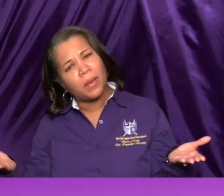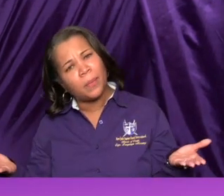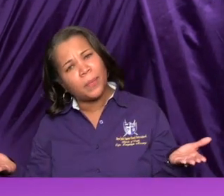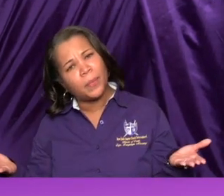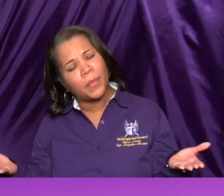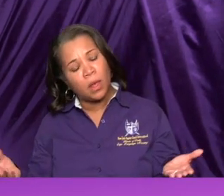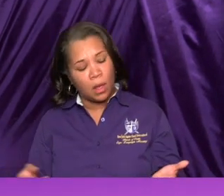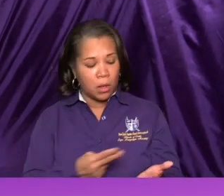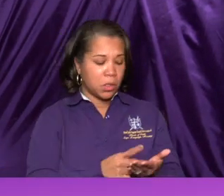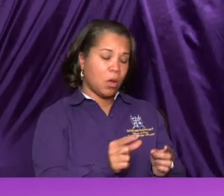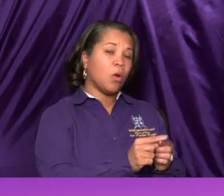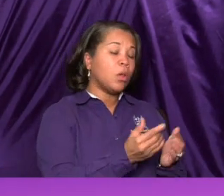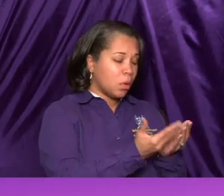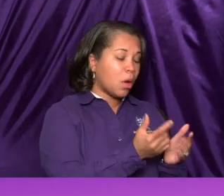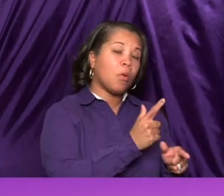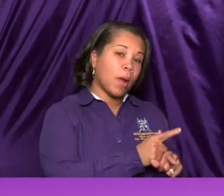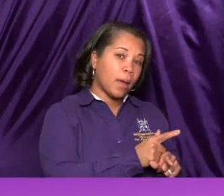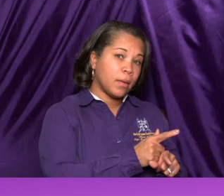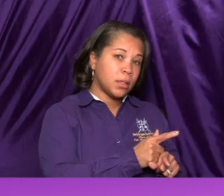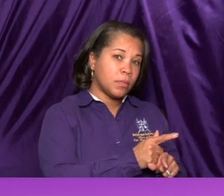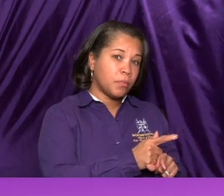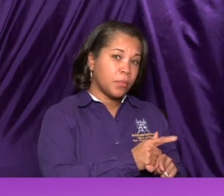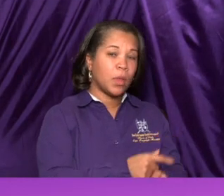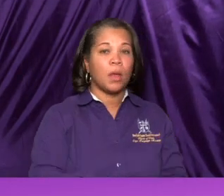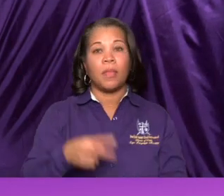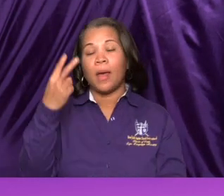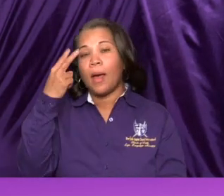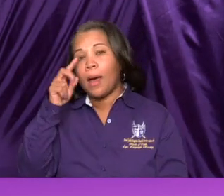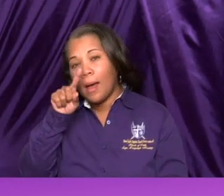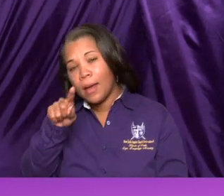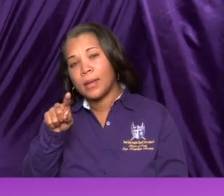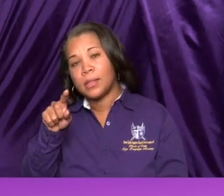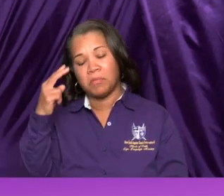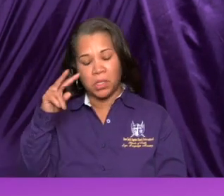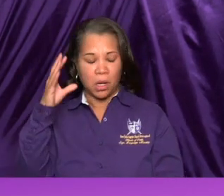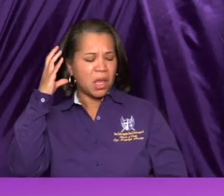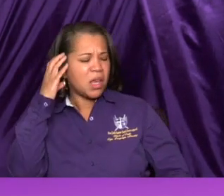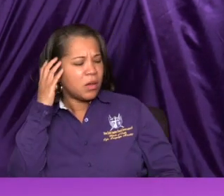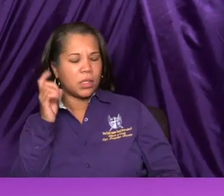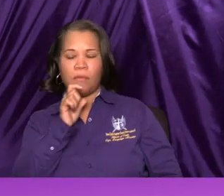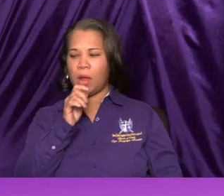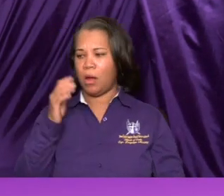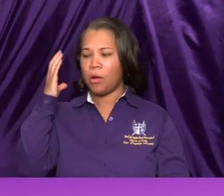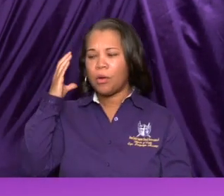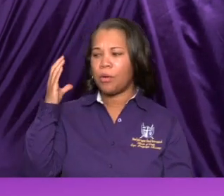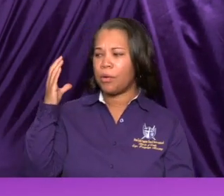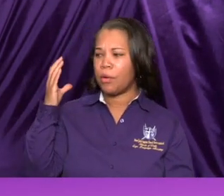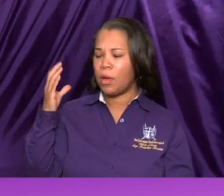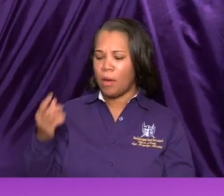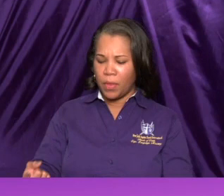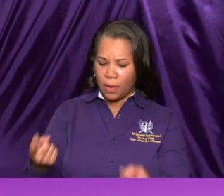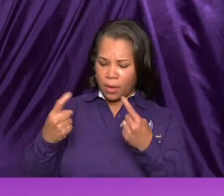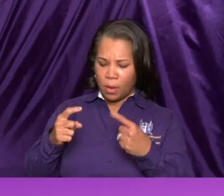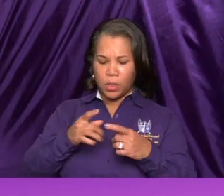Because if the scriptures are right, which they are, that eyes have not seen, ears have not heard, neither has it entered the hearts